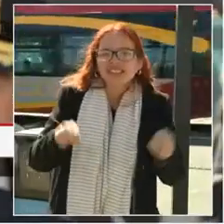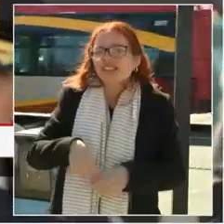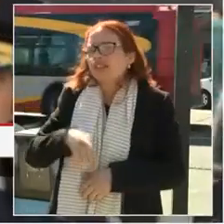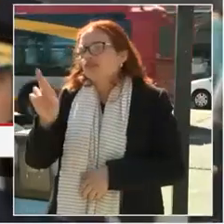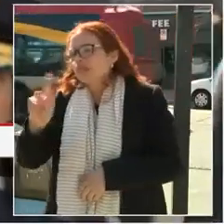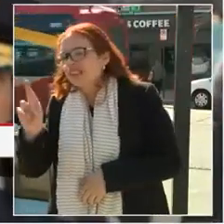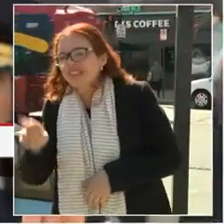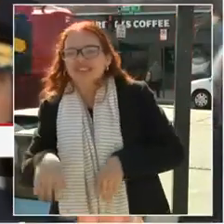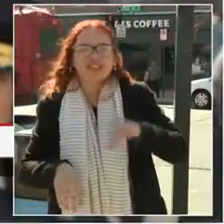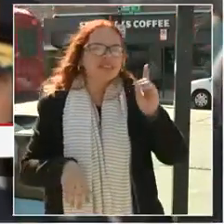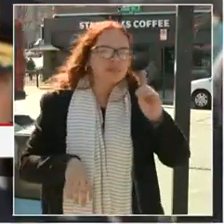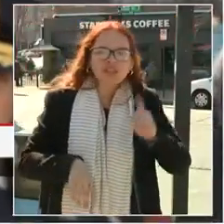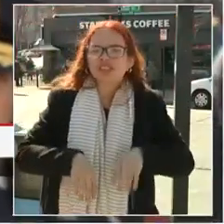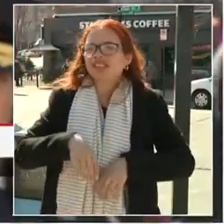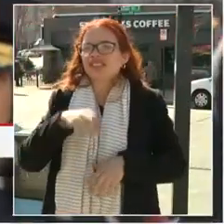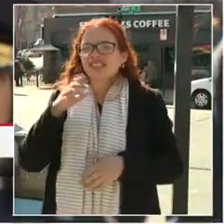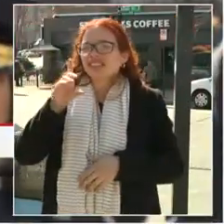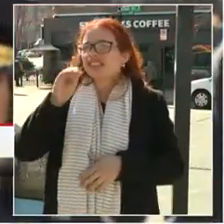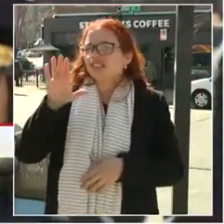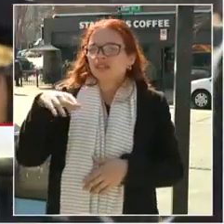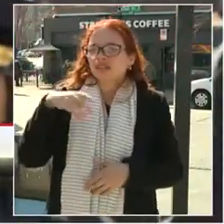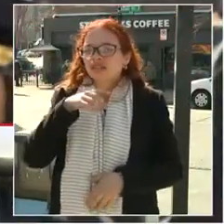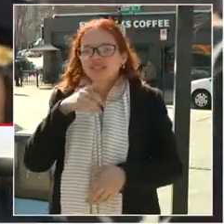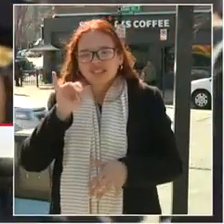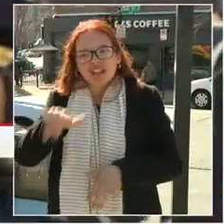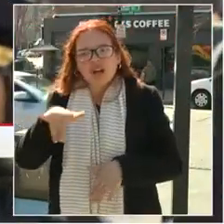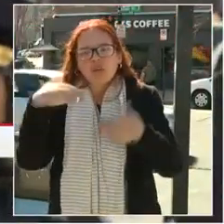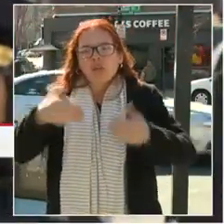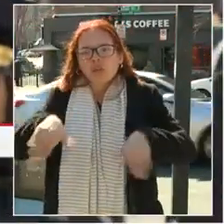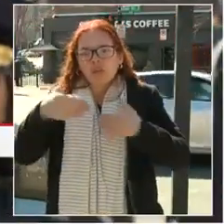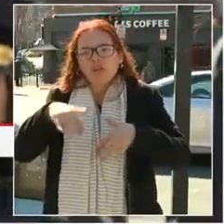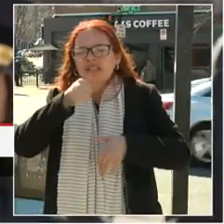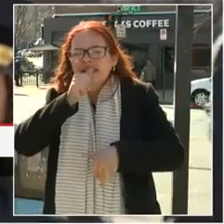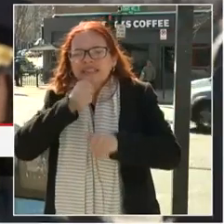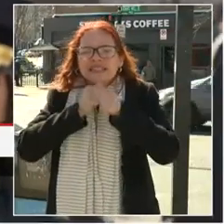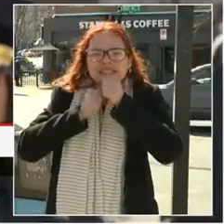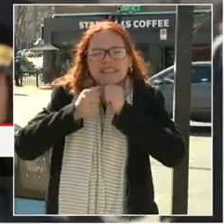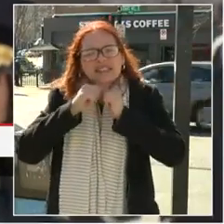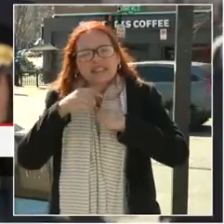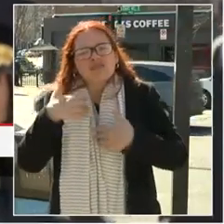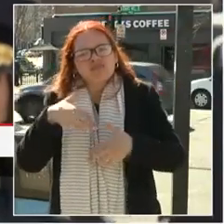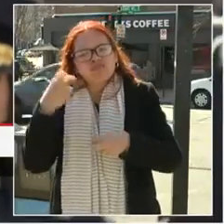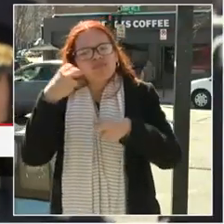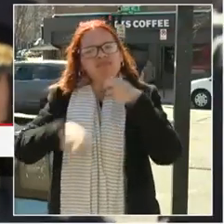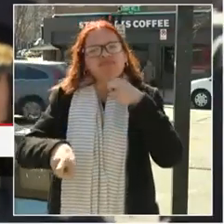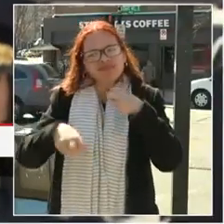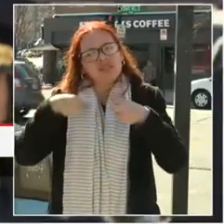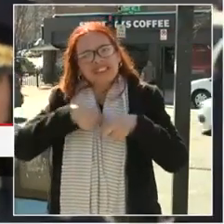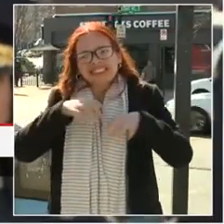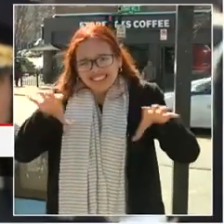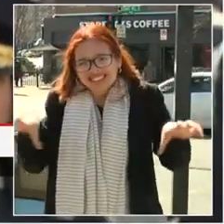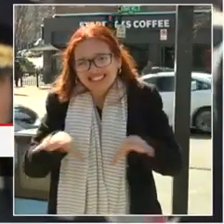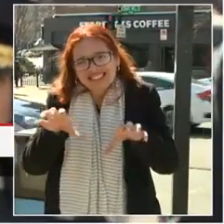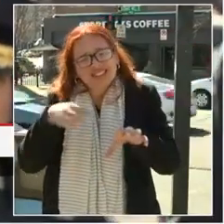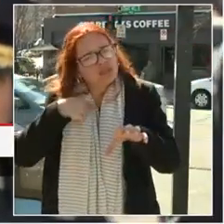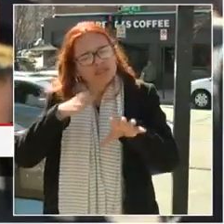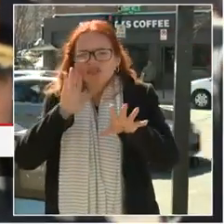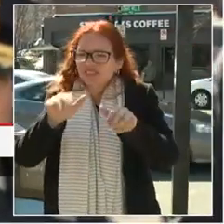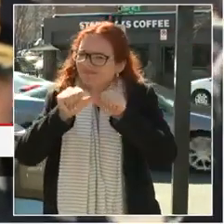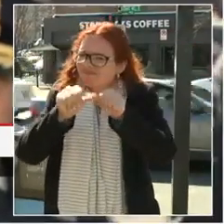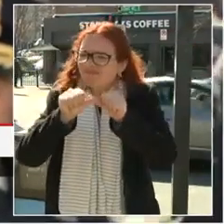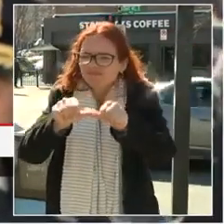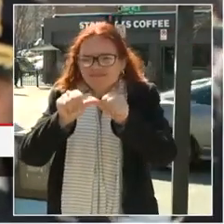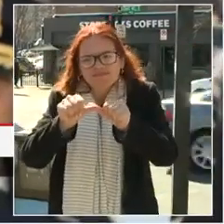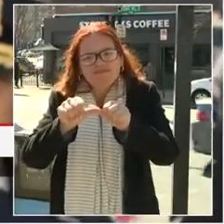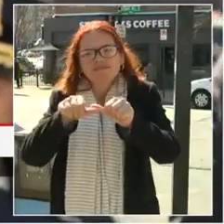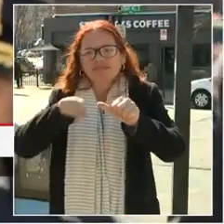has waded through these waters before. We're doing it now, and we will work together to make sure the city has